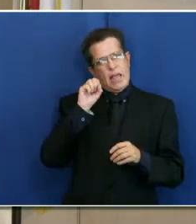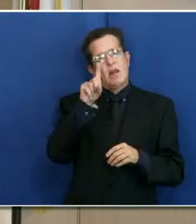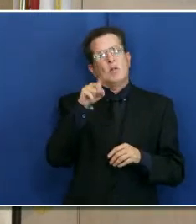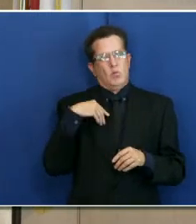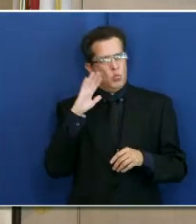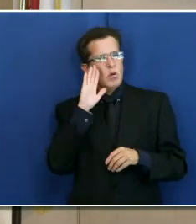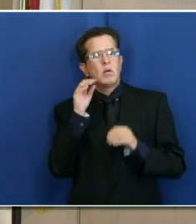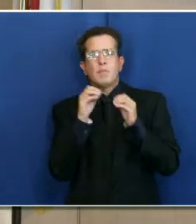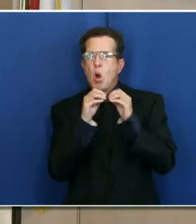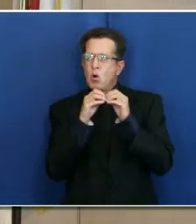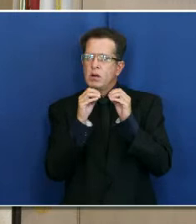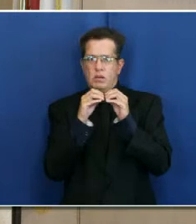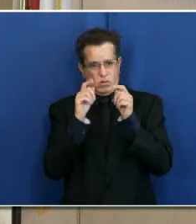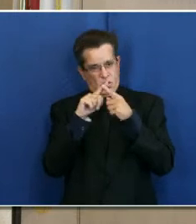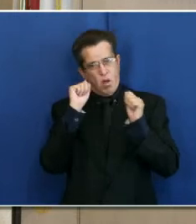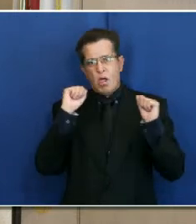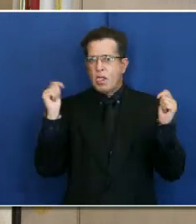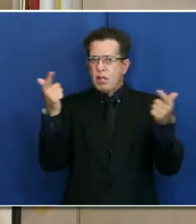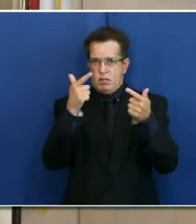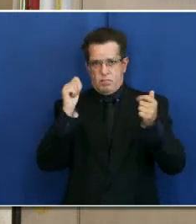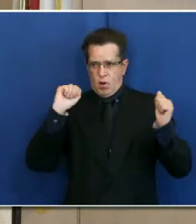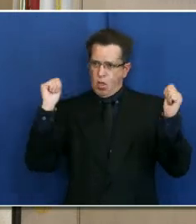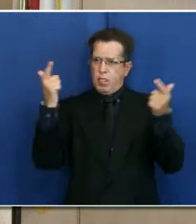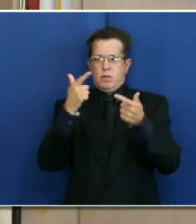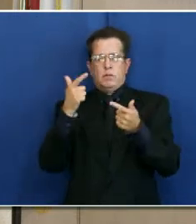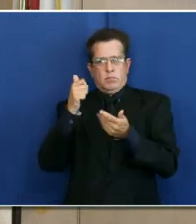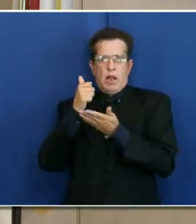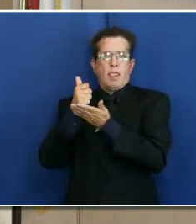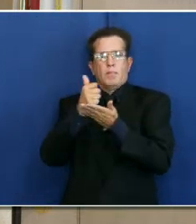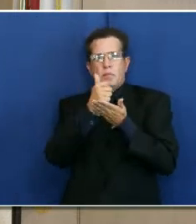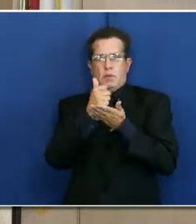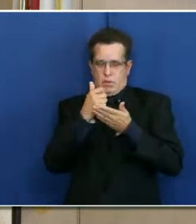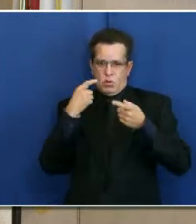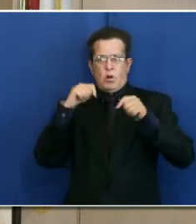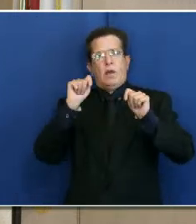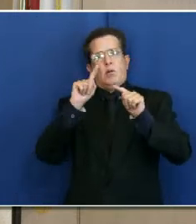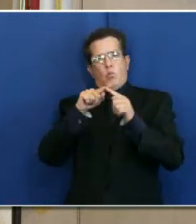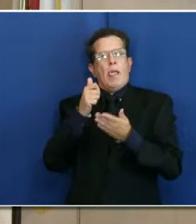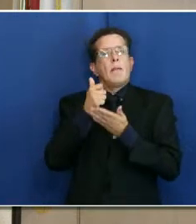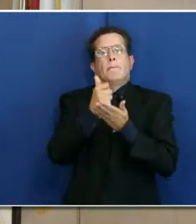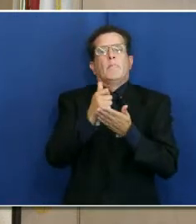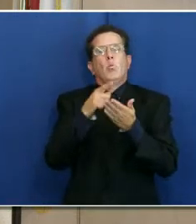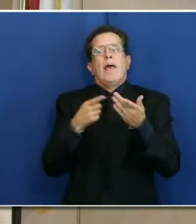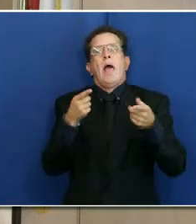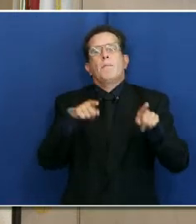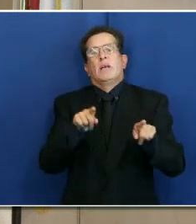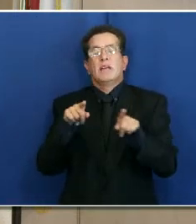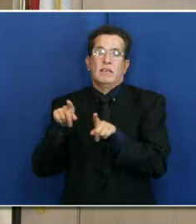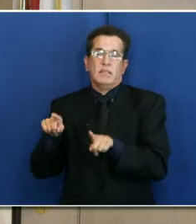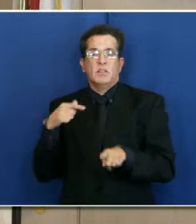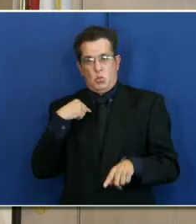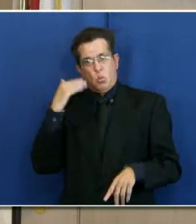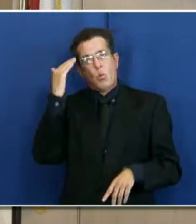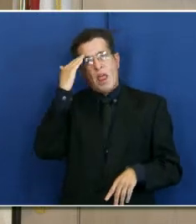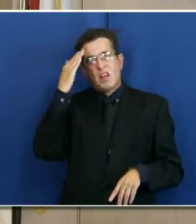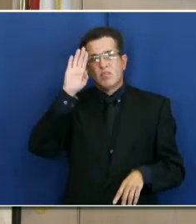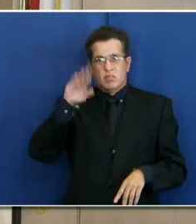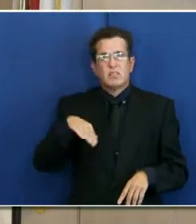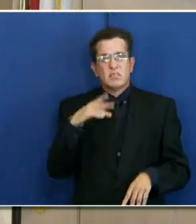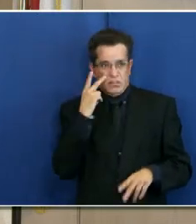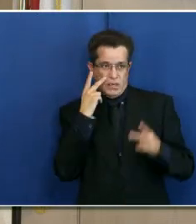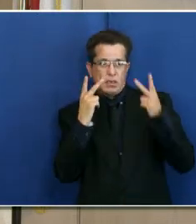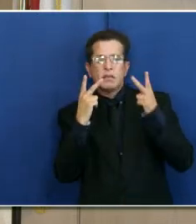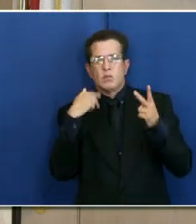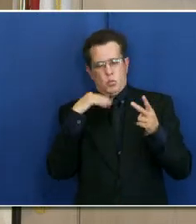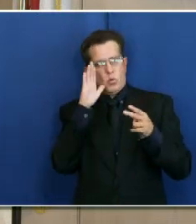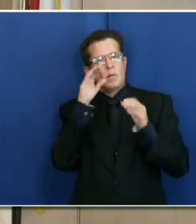to work with all of these various sectors to get our arms around what's happening. So we are aware, and we'll continue